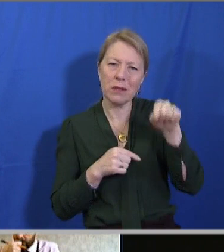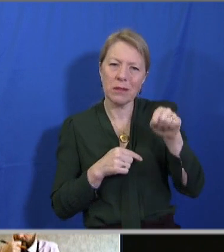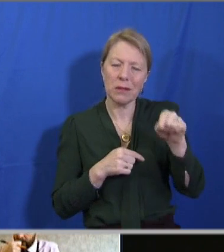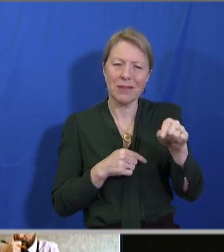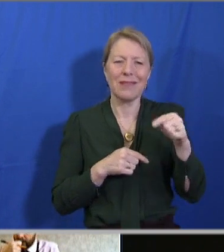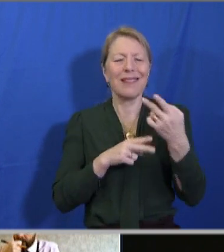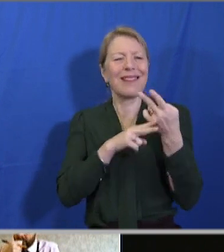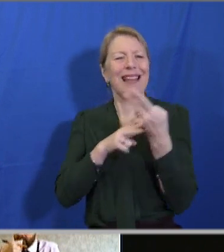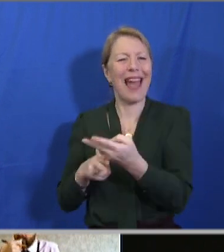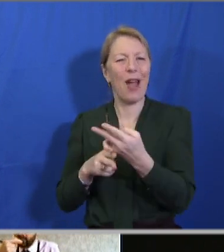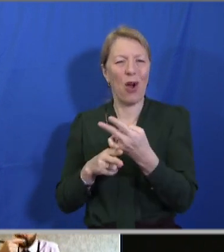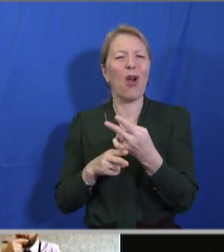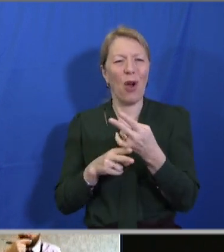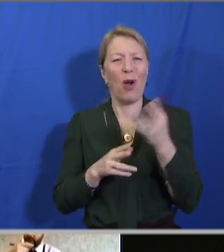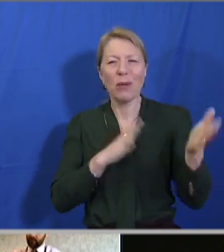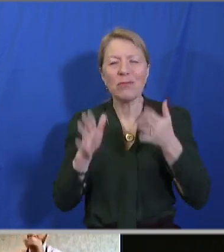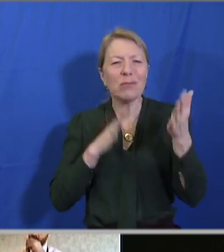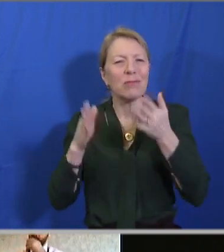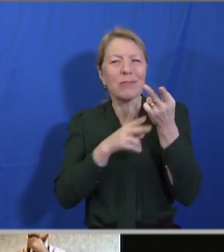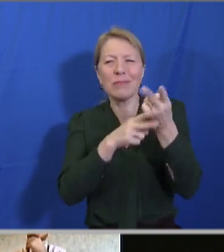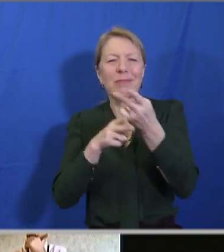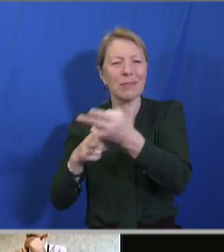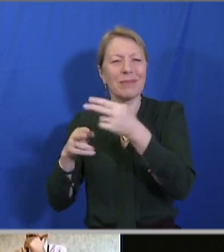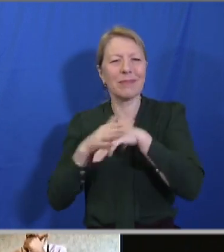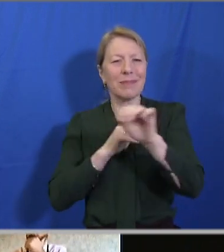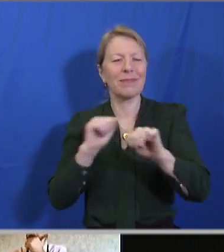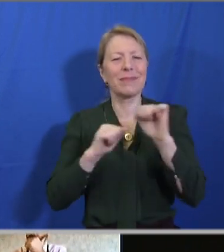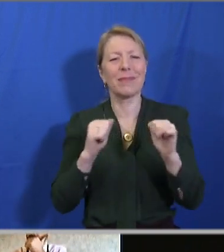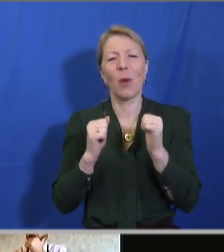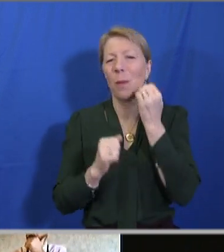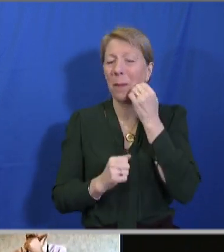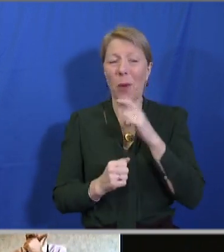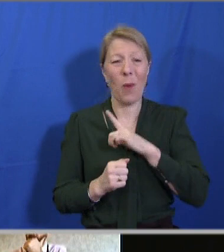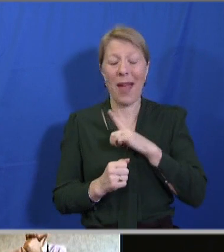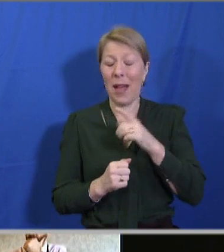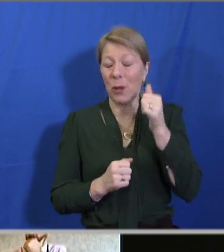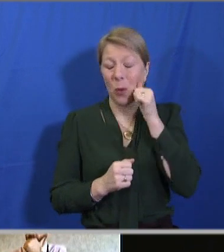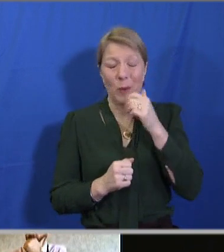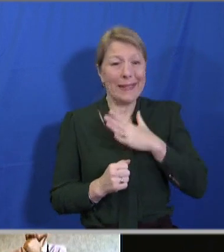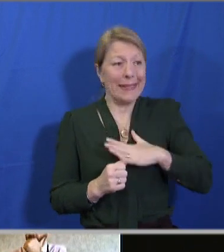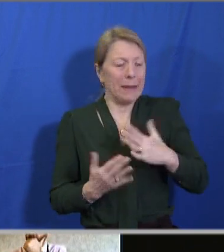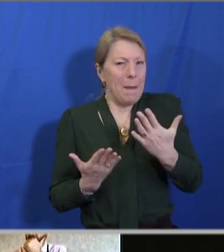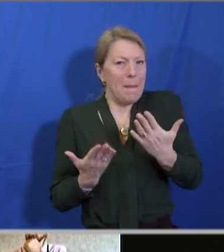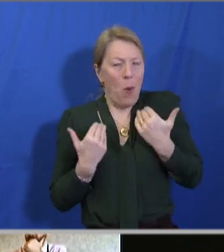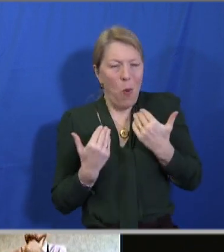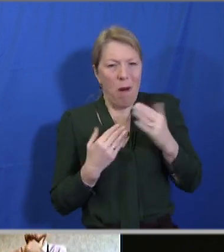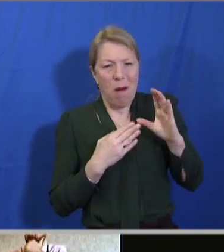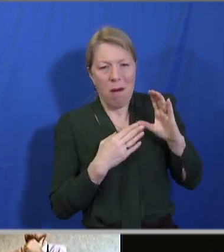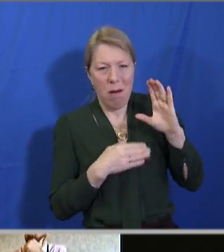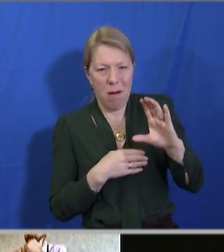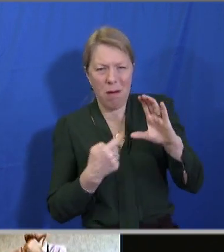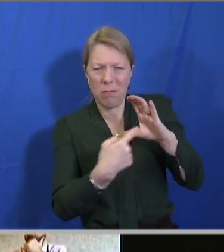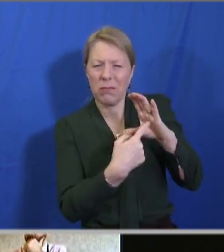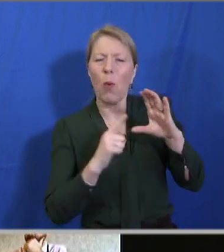and that was with the aim of facilitating increased capacity across this sector. The aim of that funding was to enable employers to